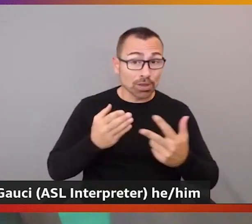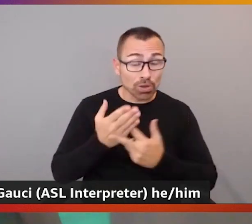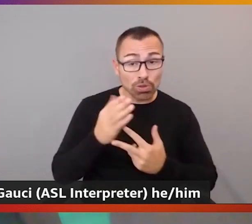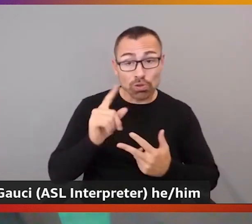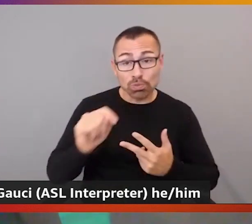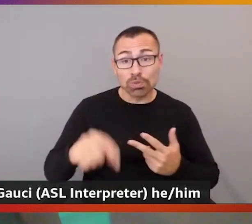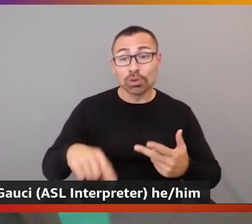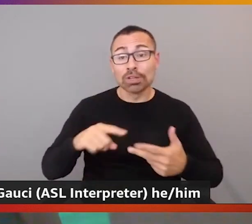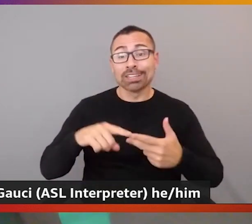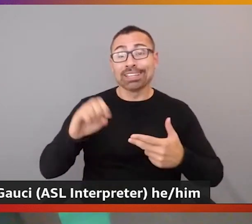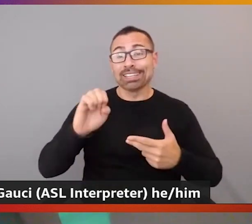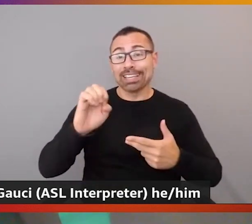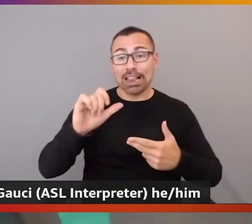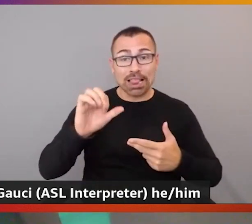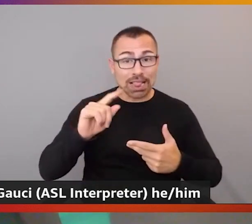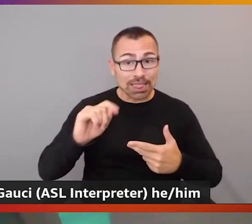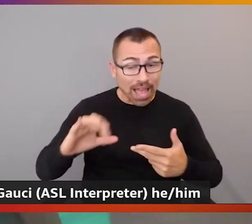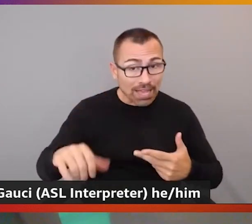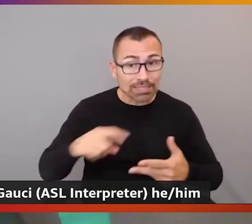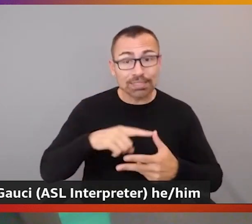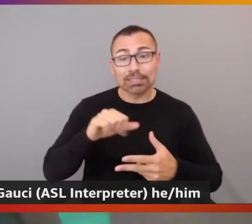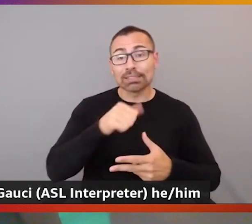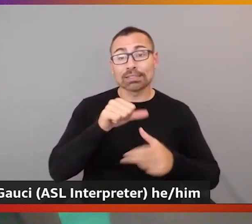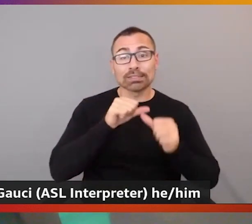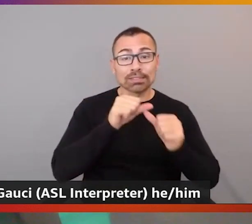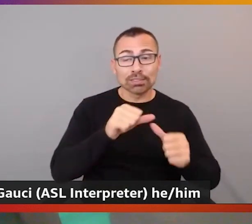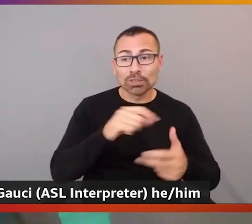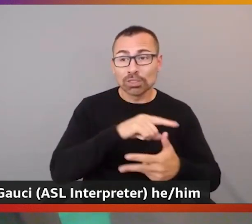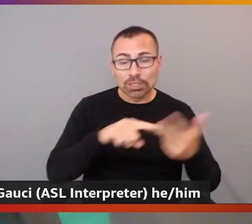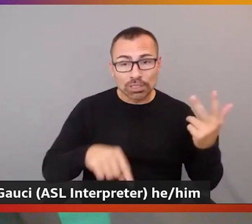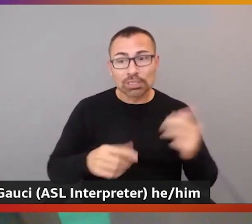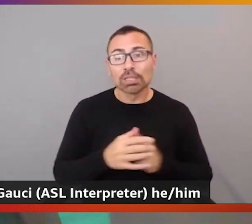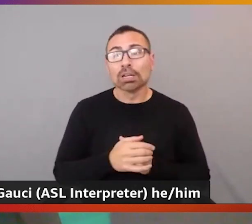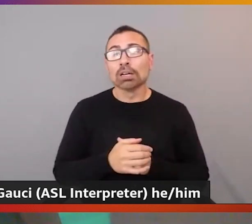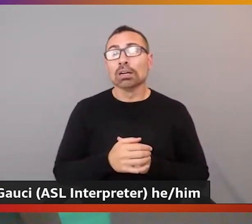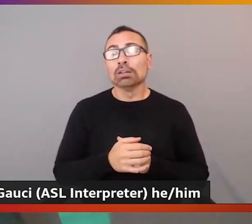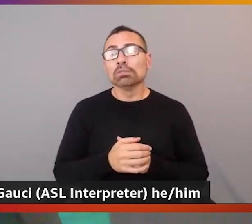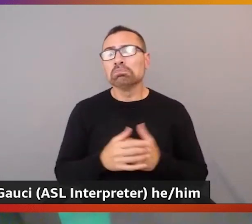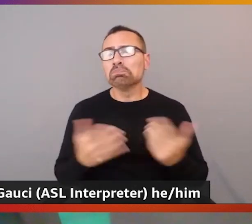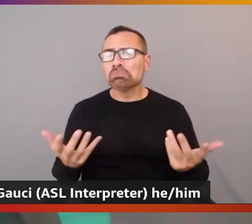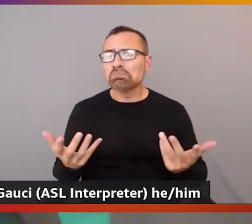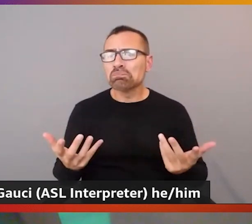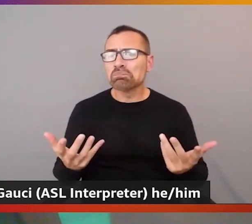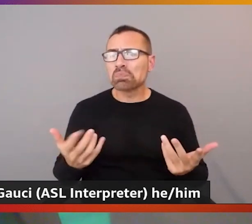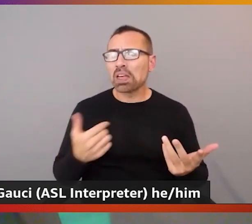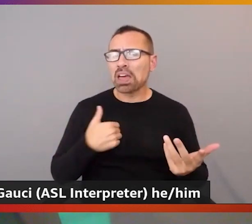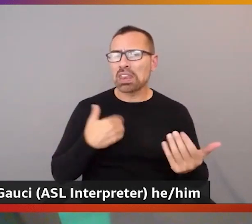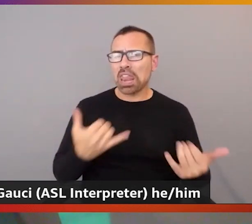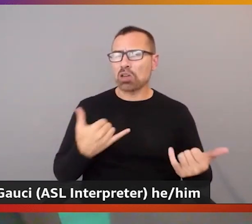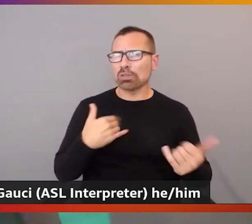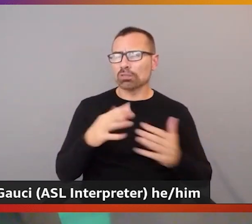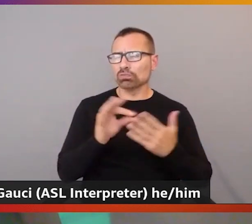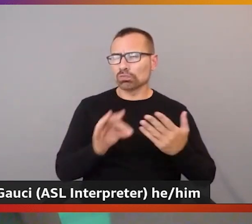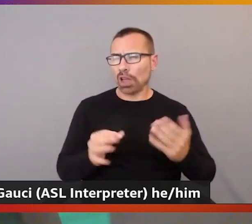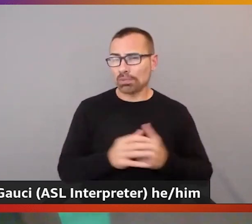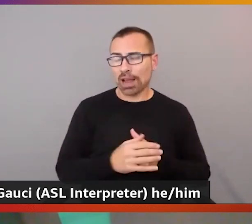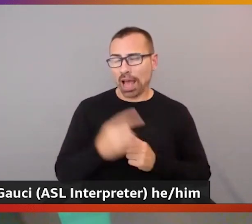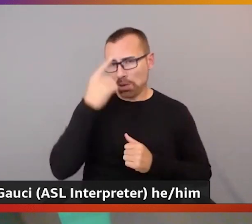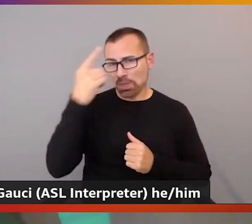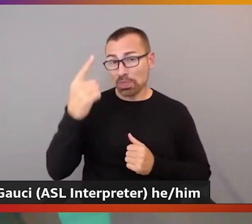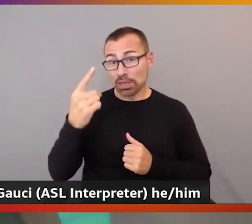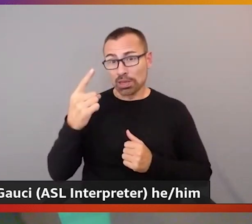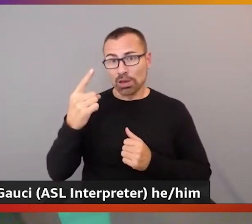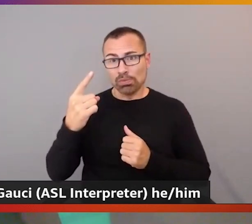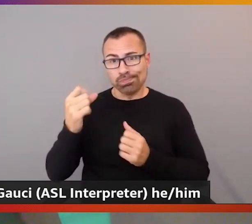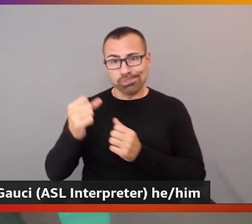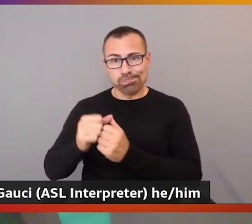whole range of throughput options. So I would say that the way to think about this is bursting throughput is great if